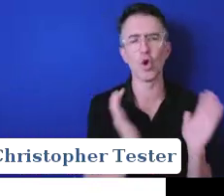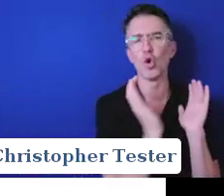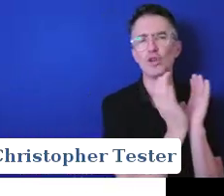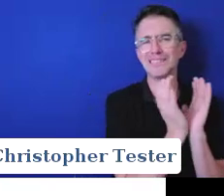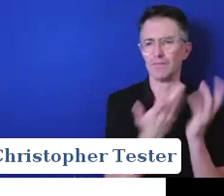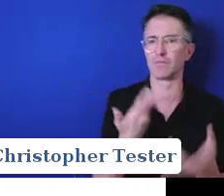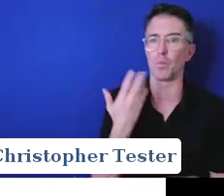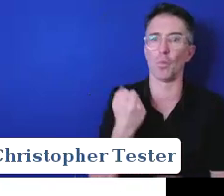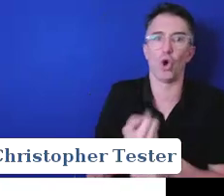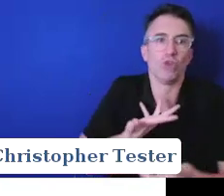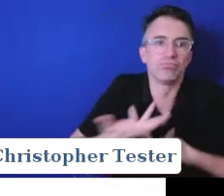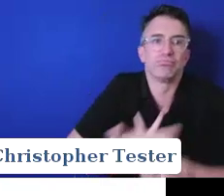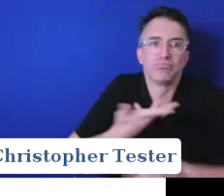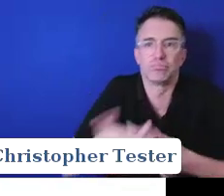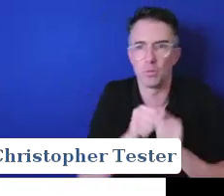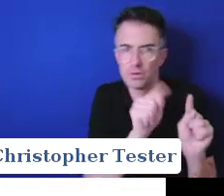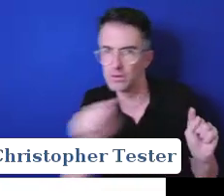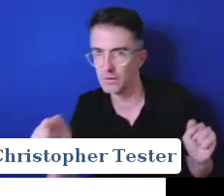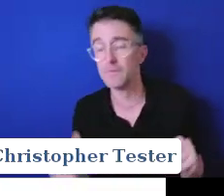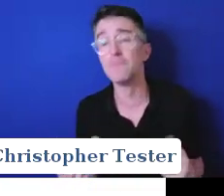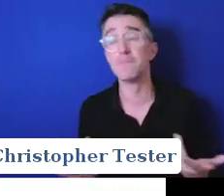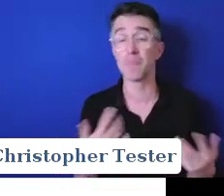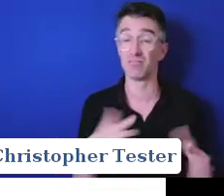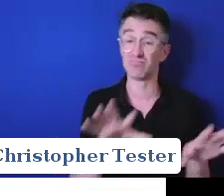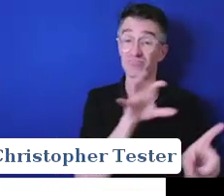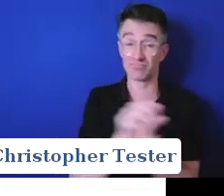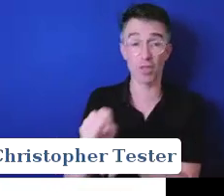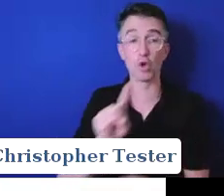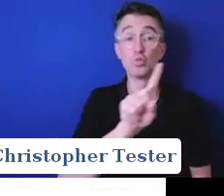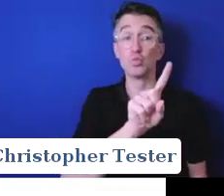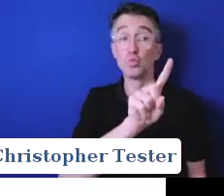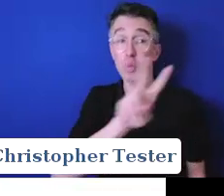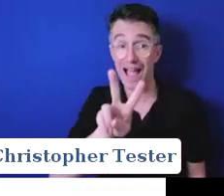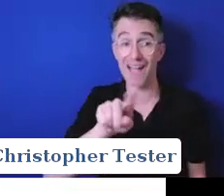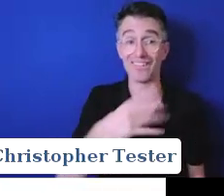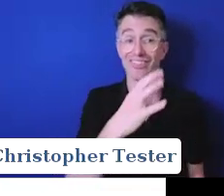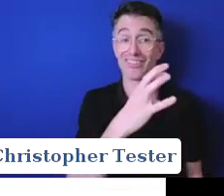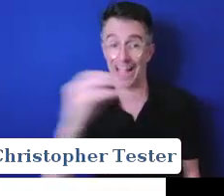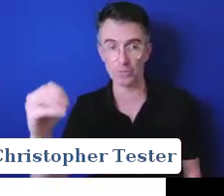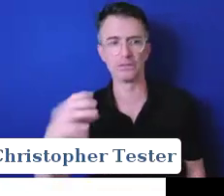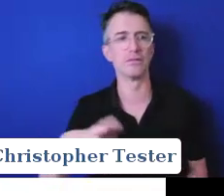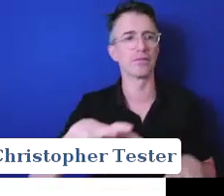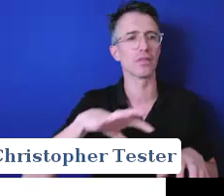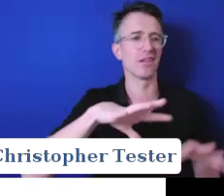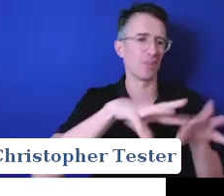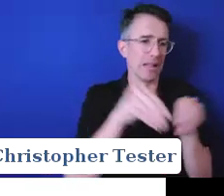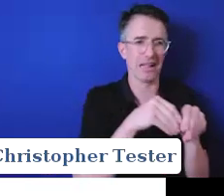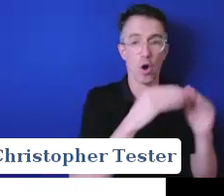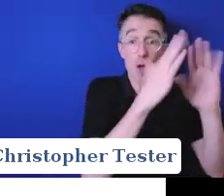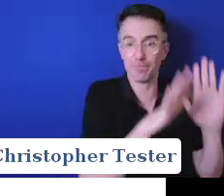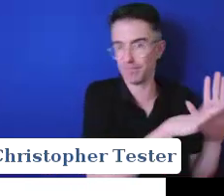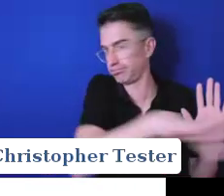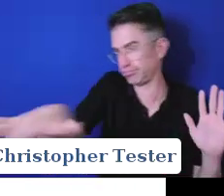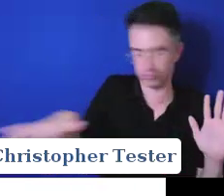12,000 households. And the last categories we have the pastoral, the